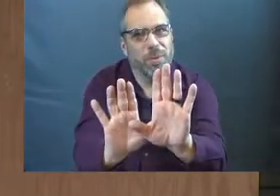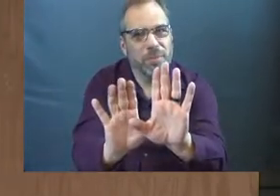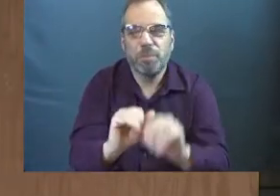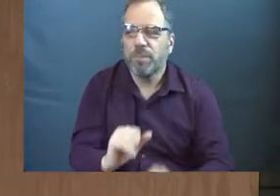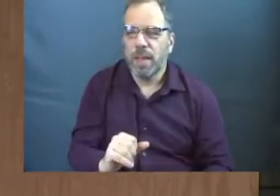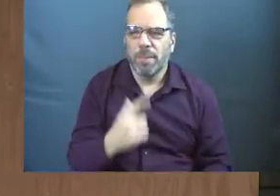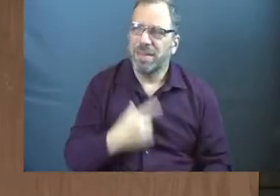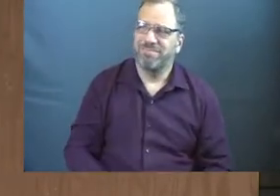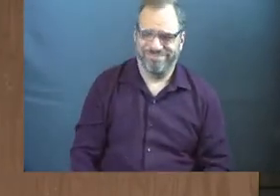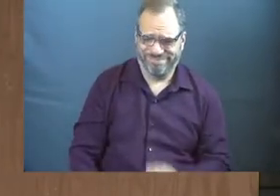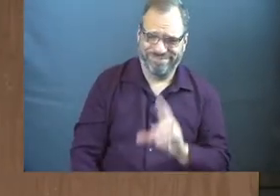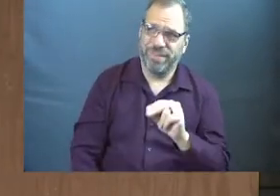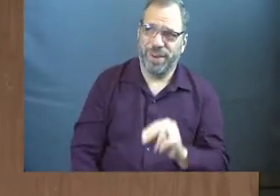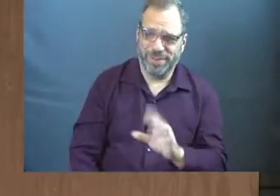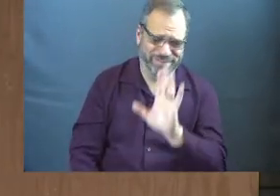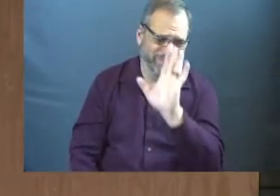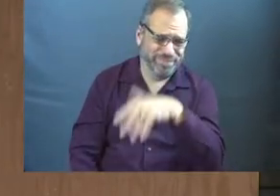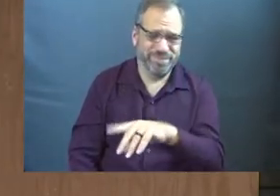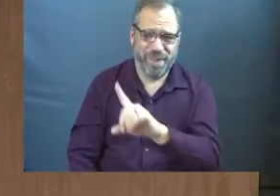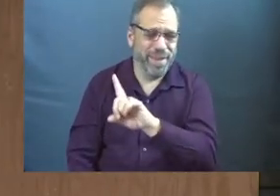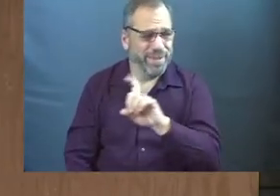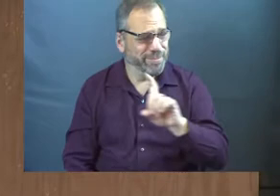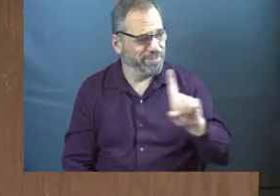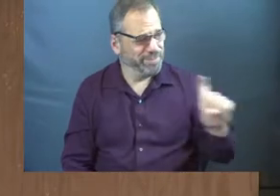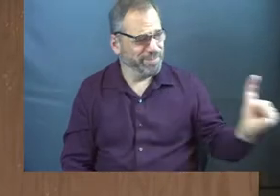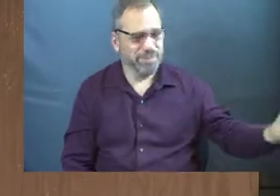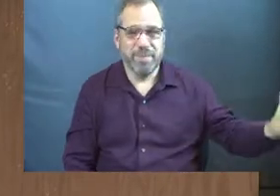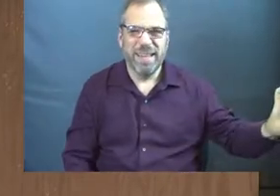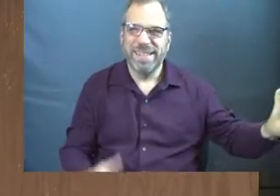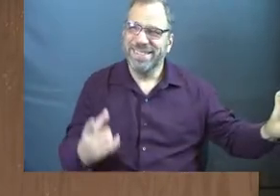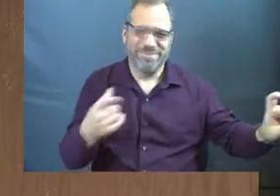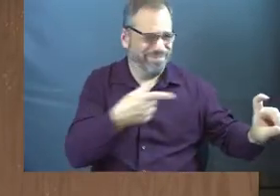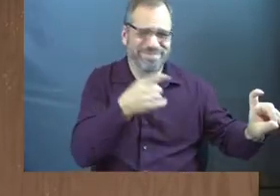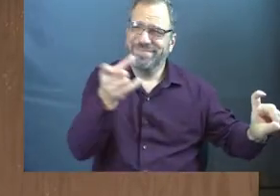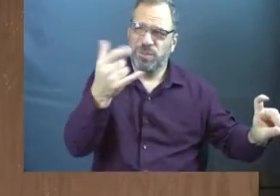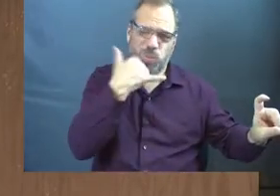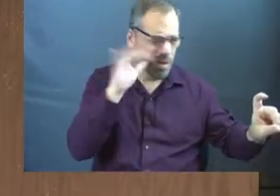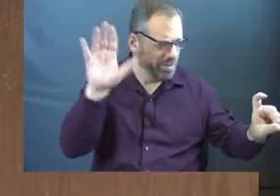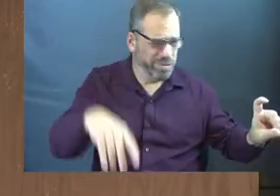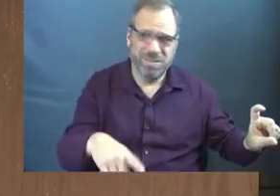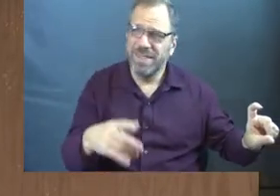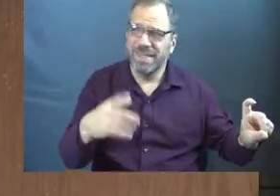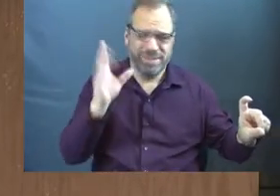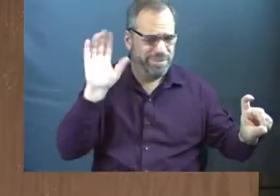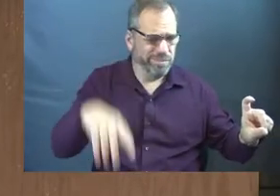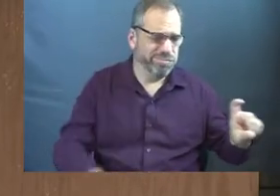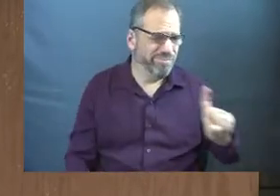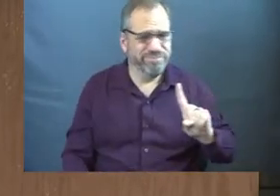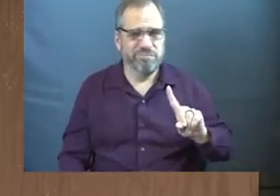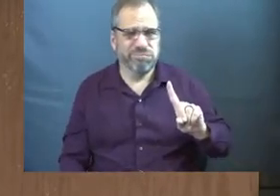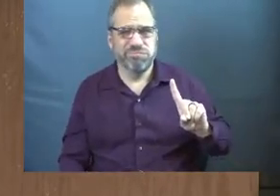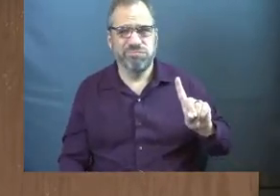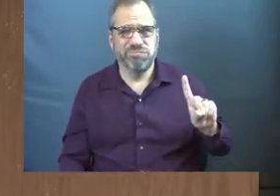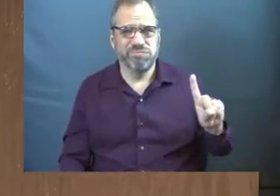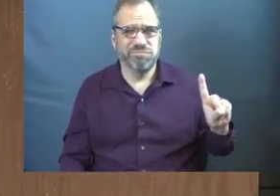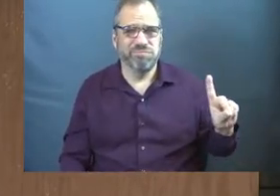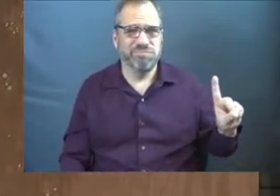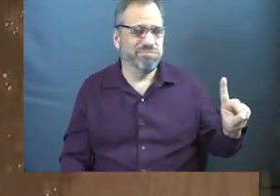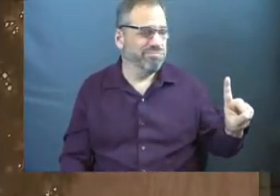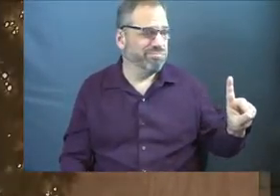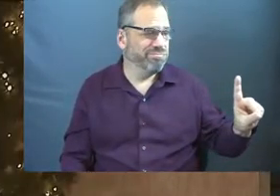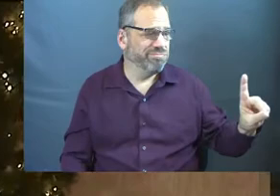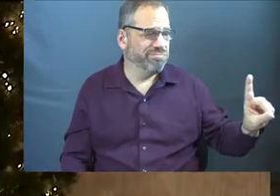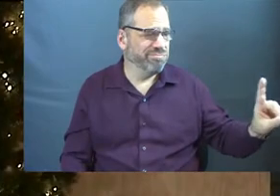But I told him no, and I walked away, and I thought he was wrong. I couldn't see it. And I walked away, and as I went